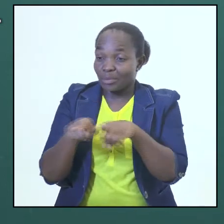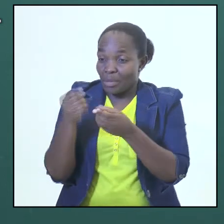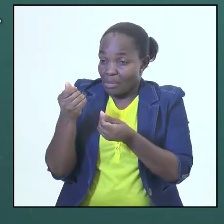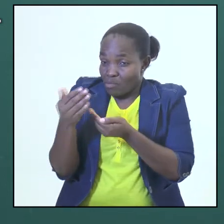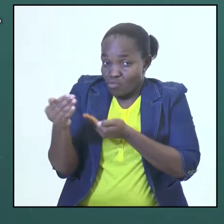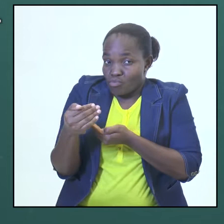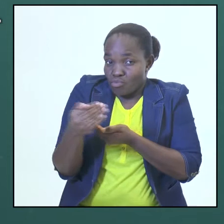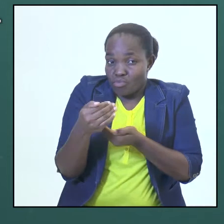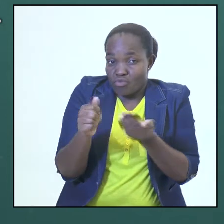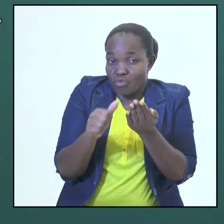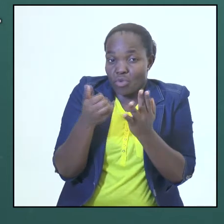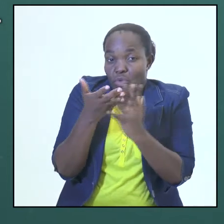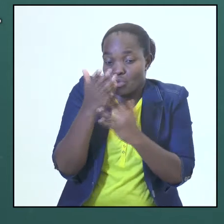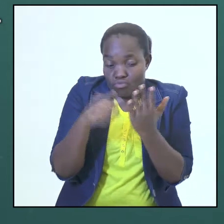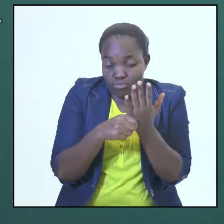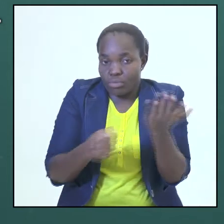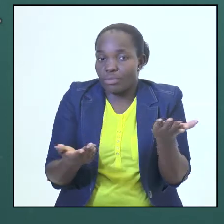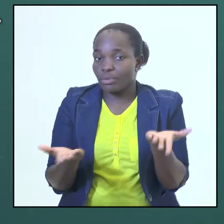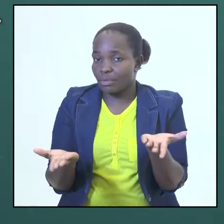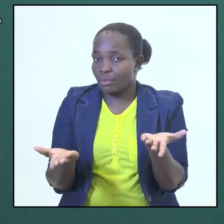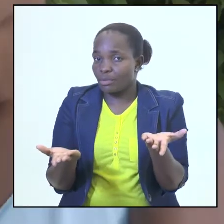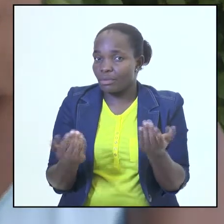from tourists who pay taxes and visa fees.